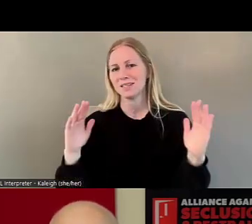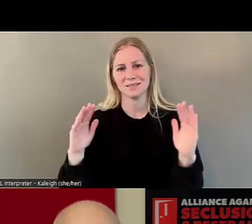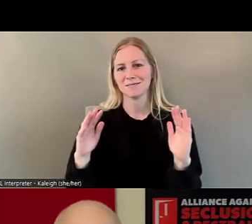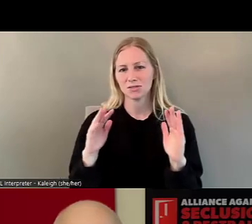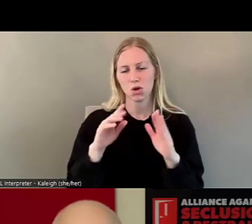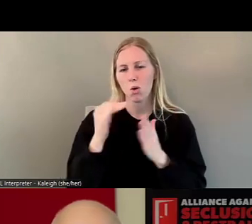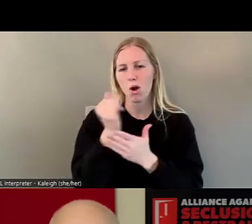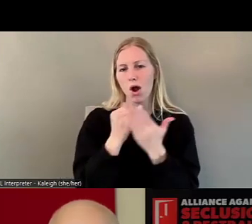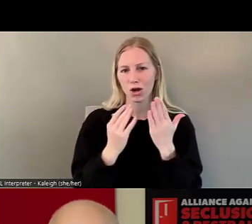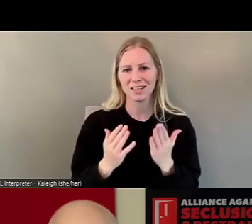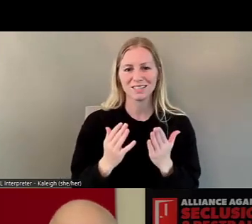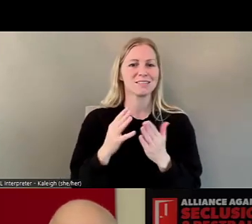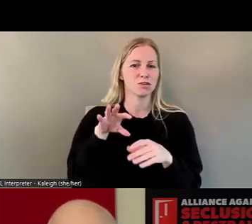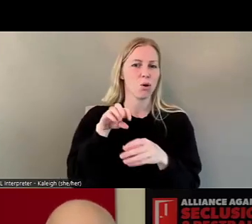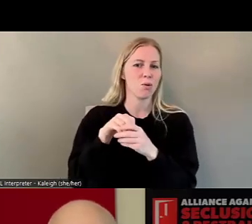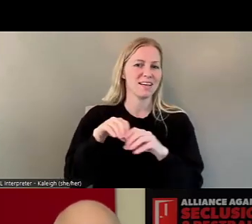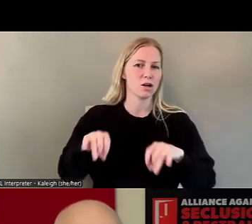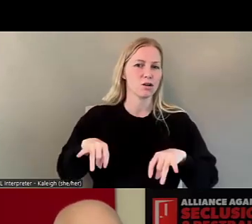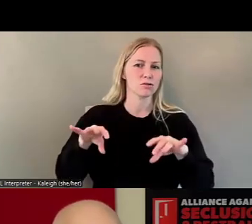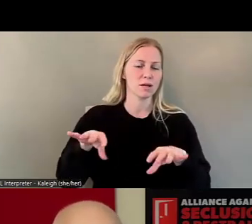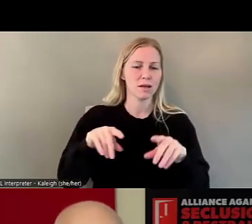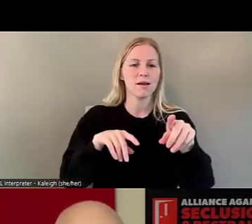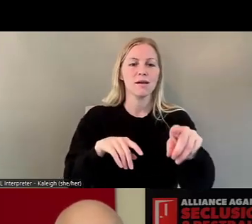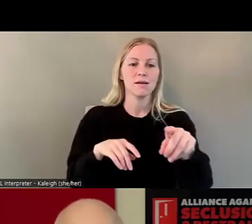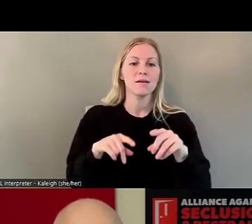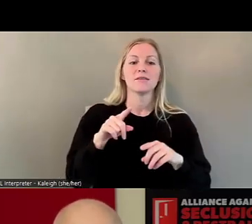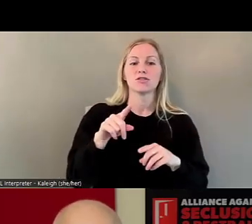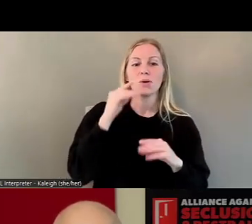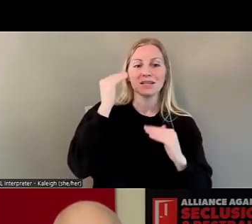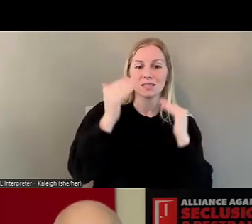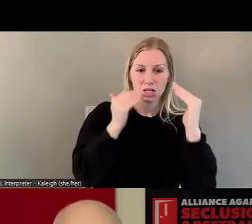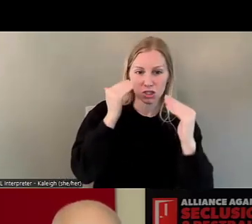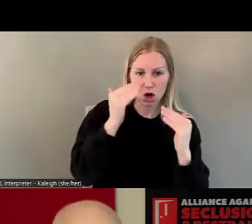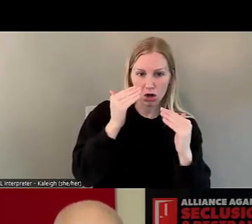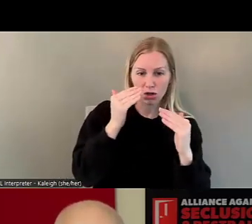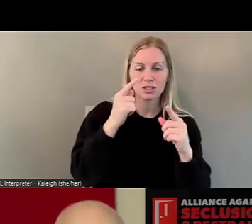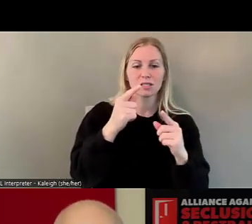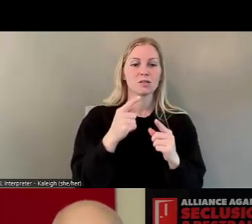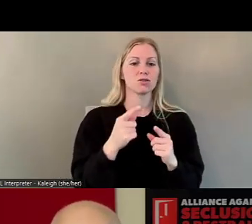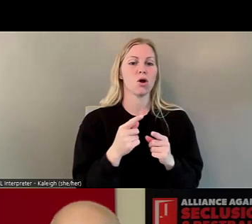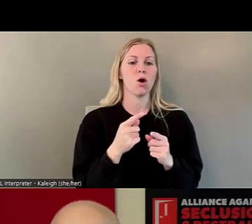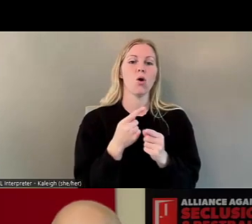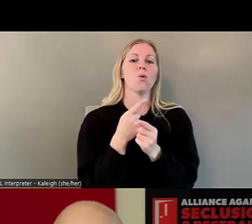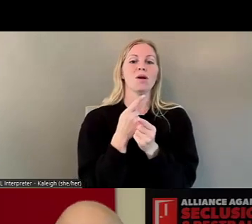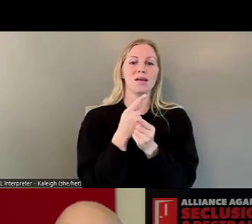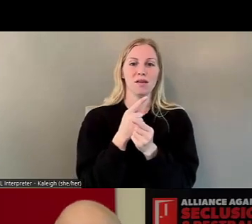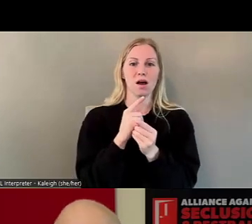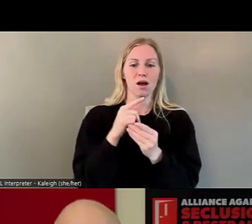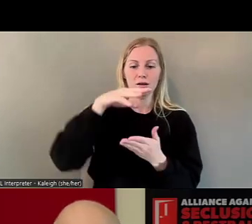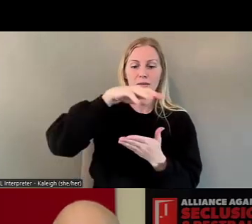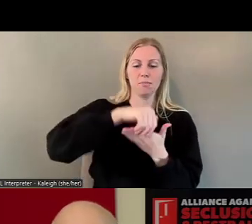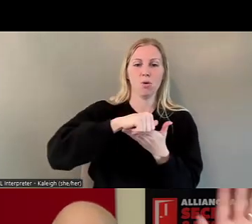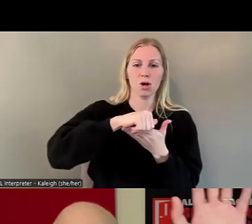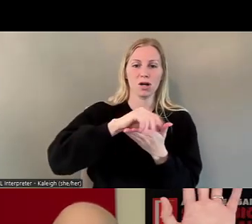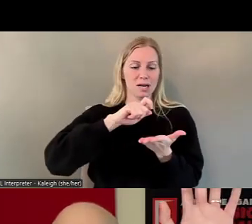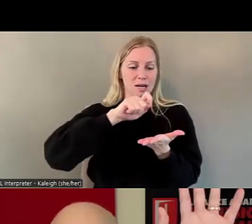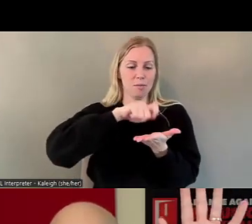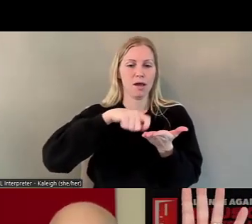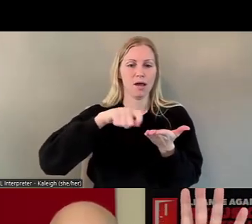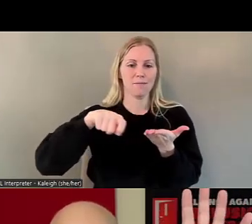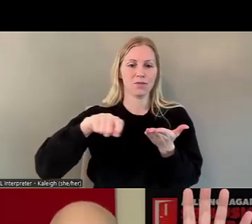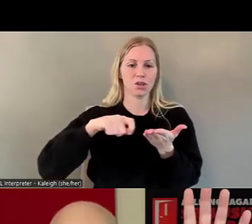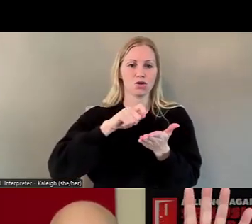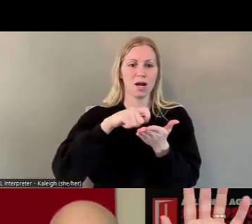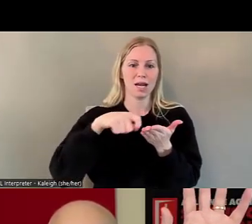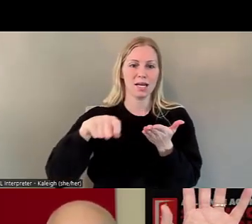The cartoon here shows an adult holding a clipboard with a pen, writing, and behind the adult, we see a pool, and we see hands coming